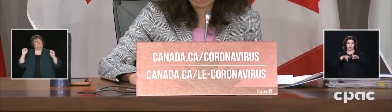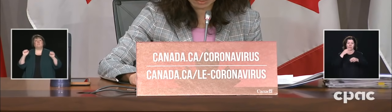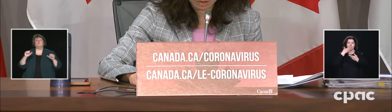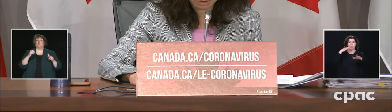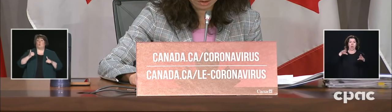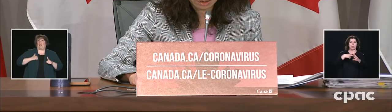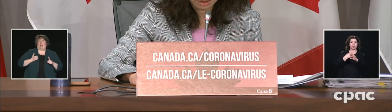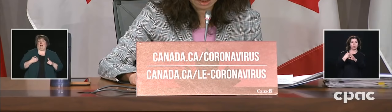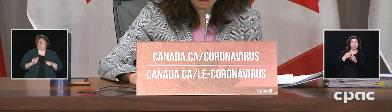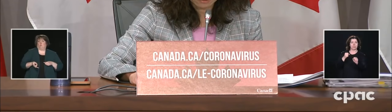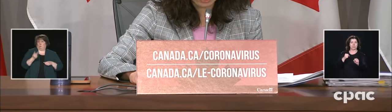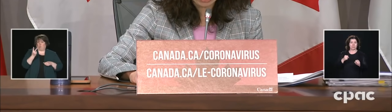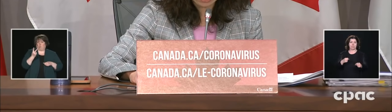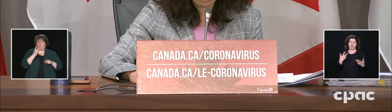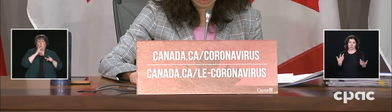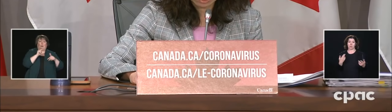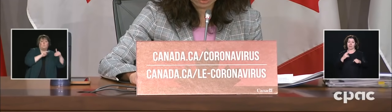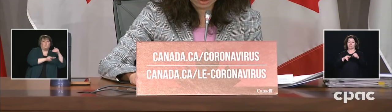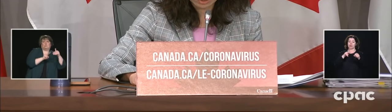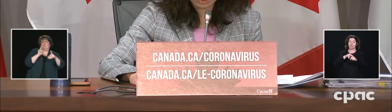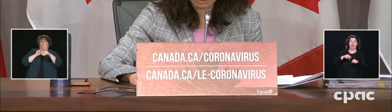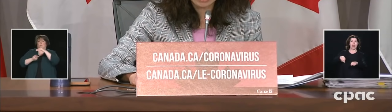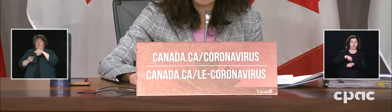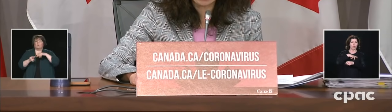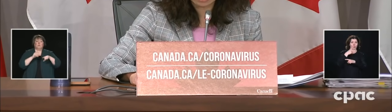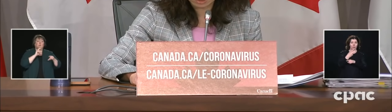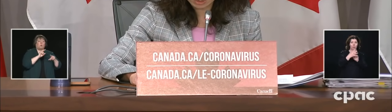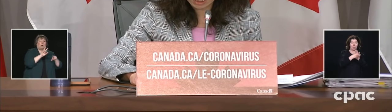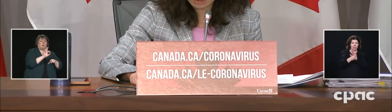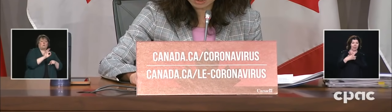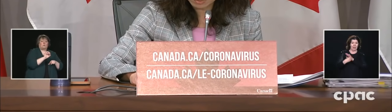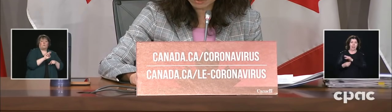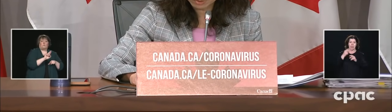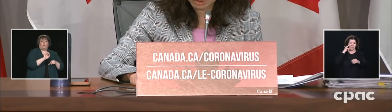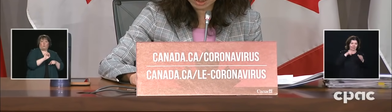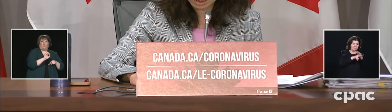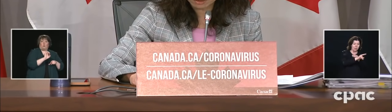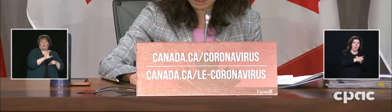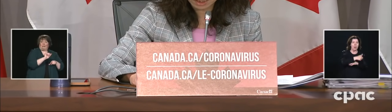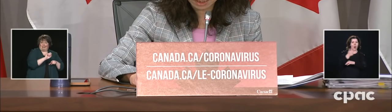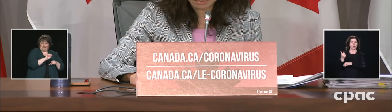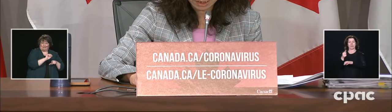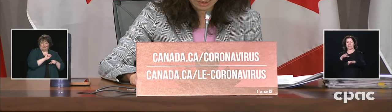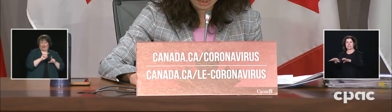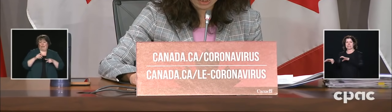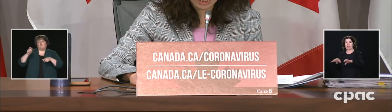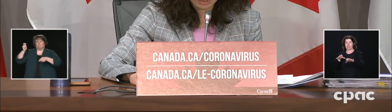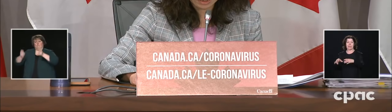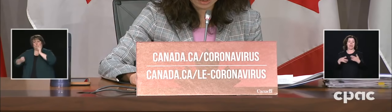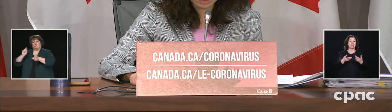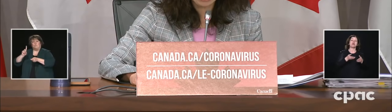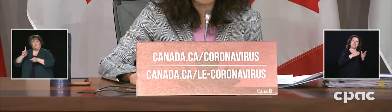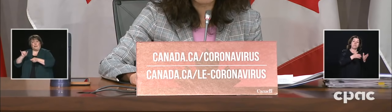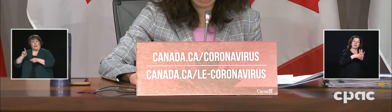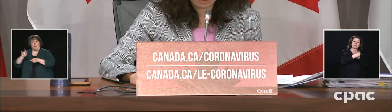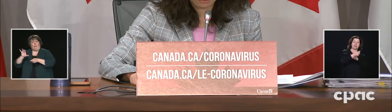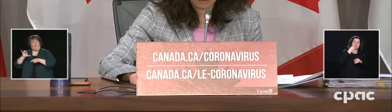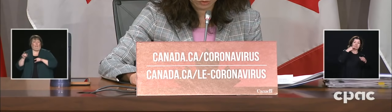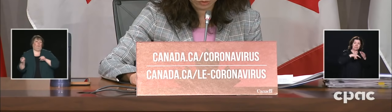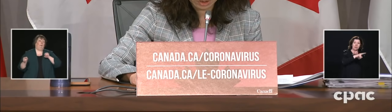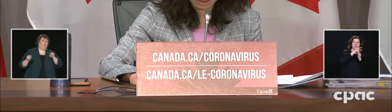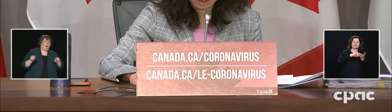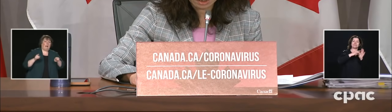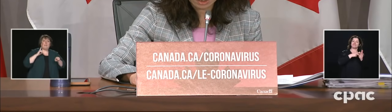and dynamic models. Forecasting models use actual data on the cases being reported over time in Canada to